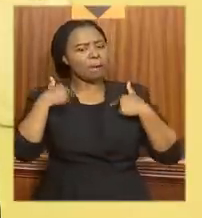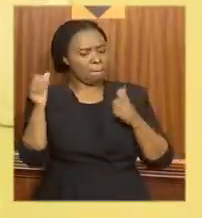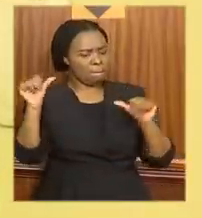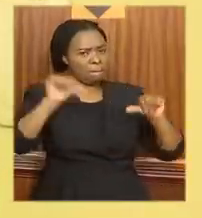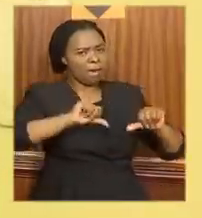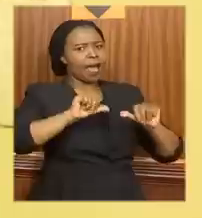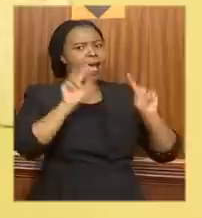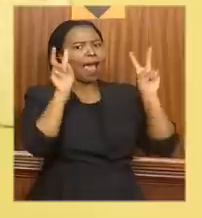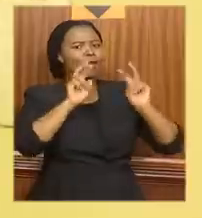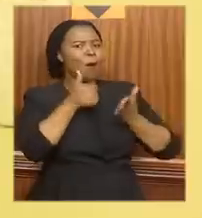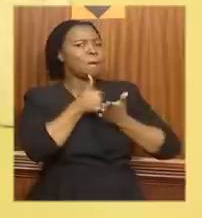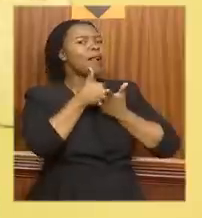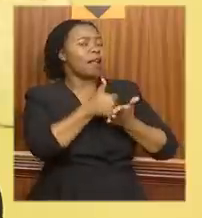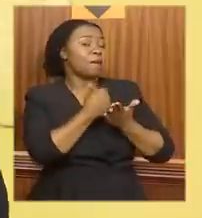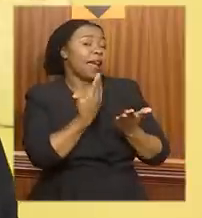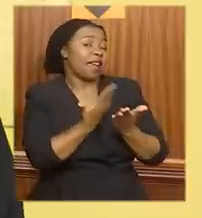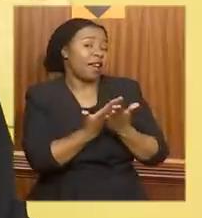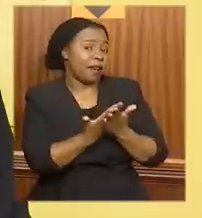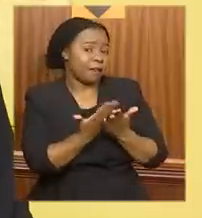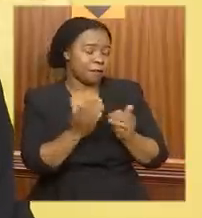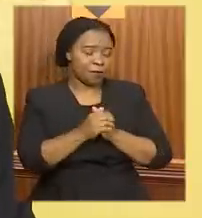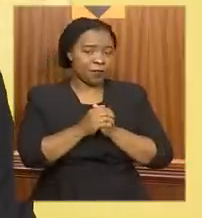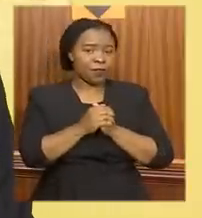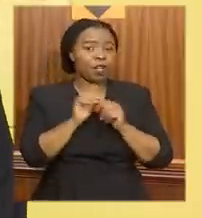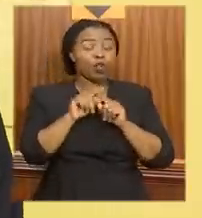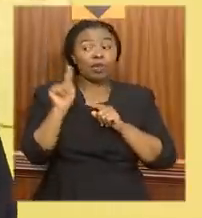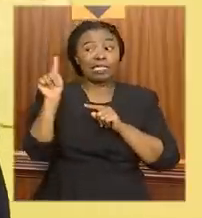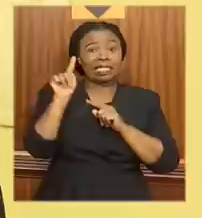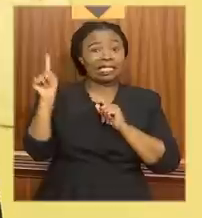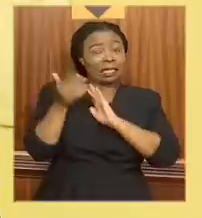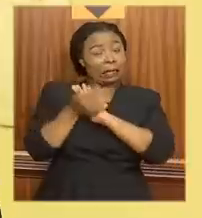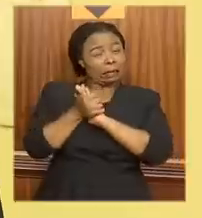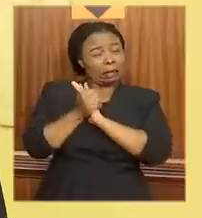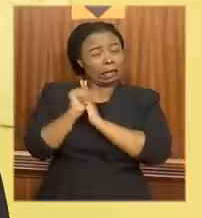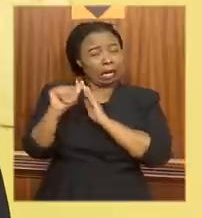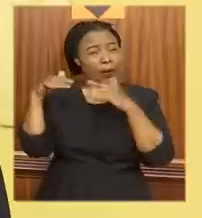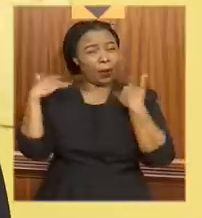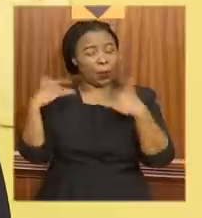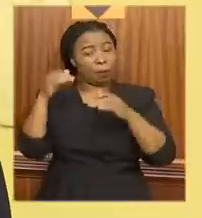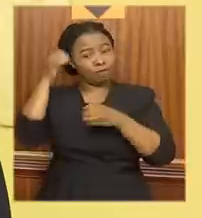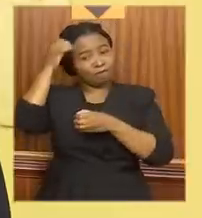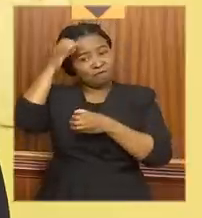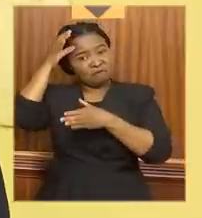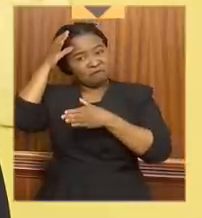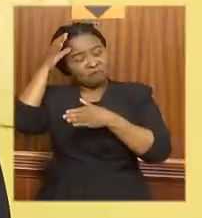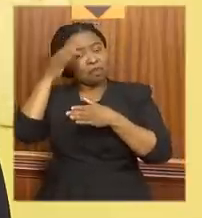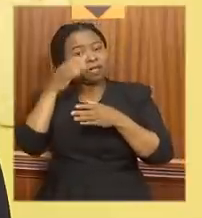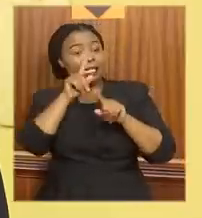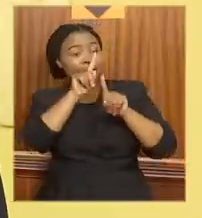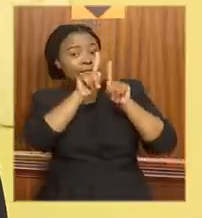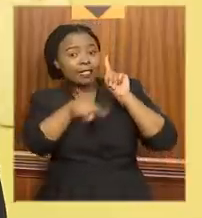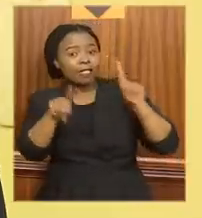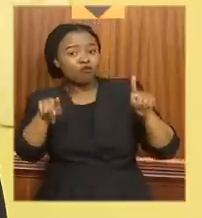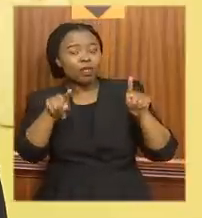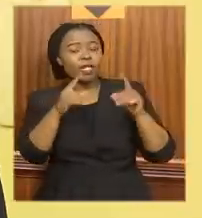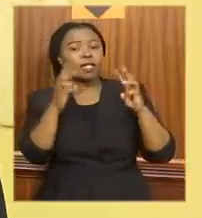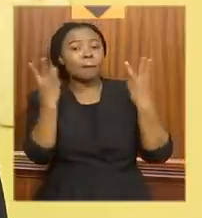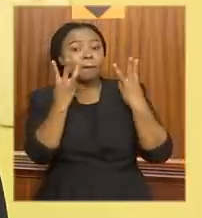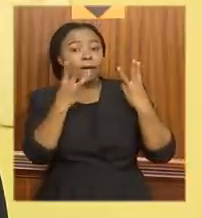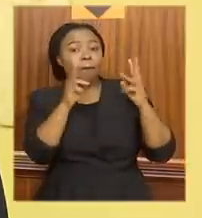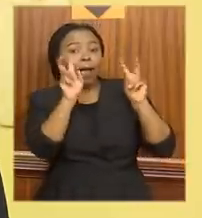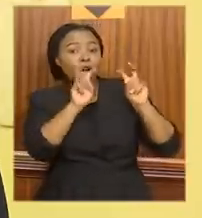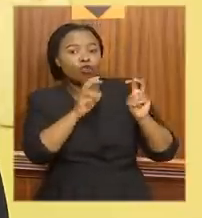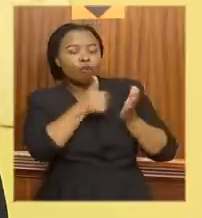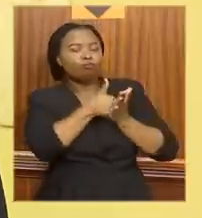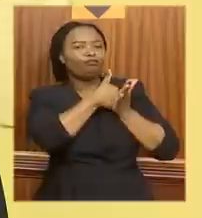Now, these skilled personnel will support various current personnel and help to ensure